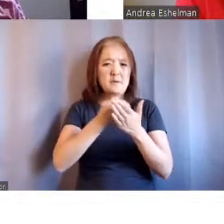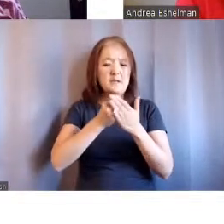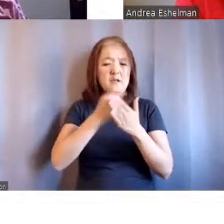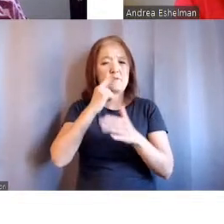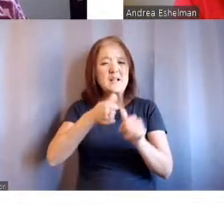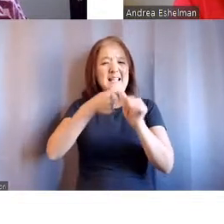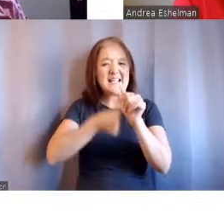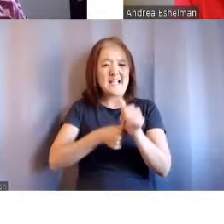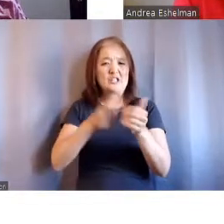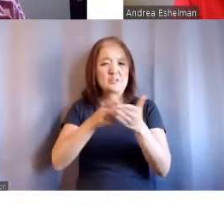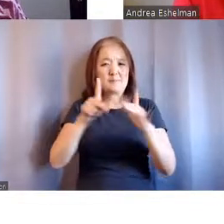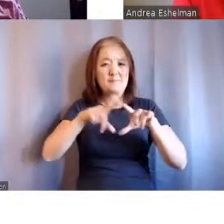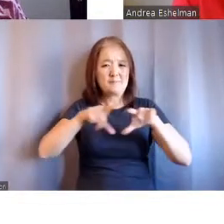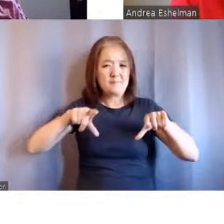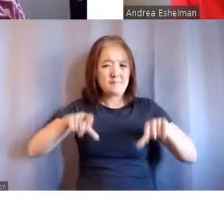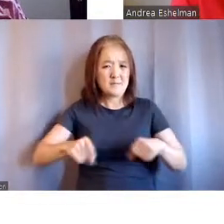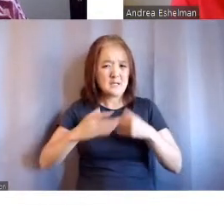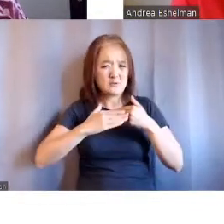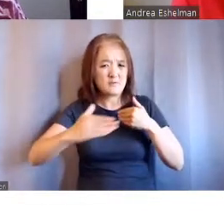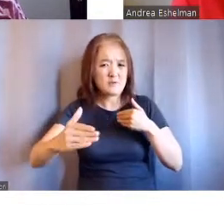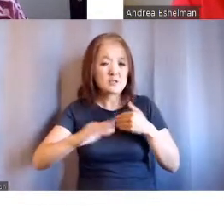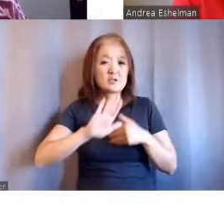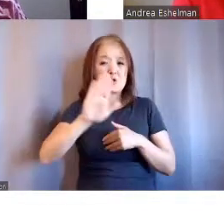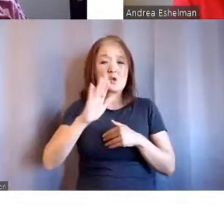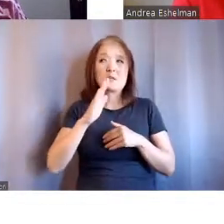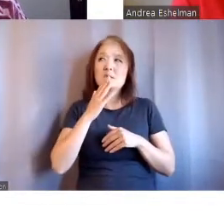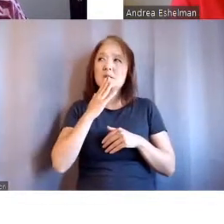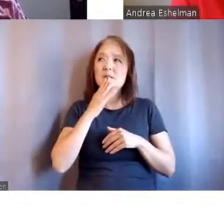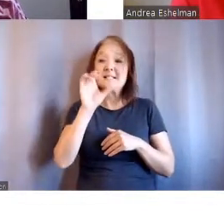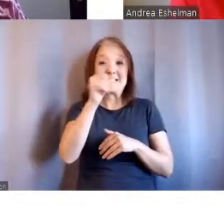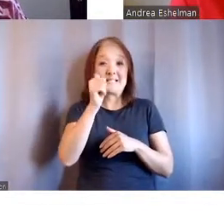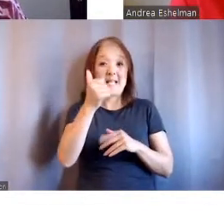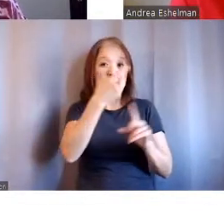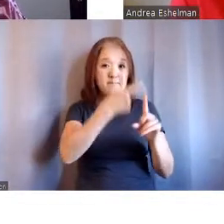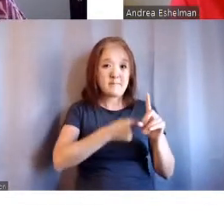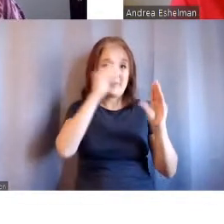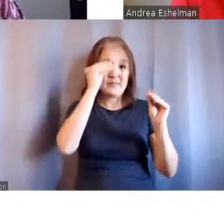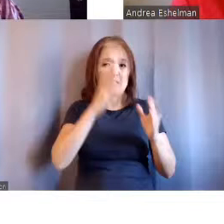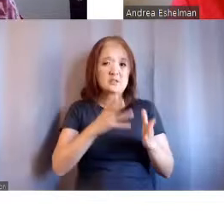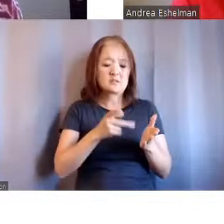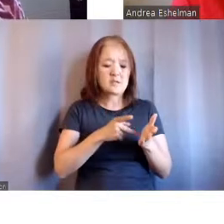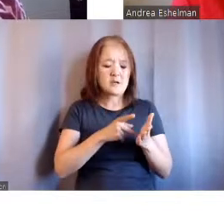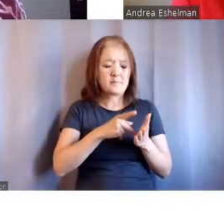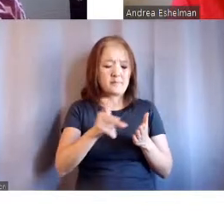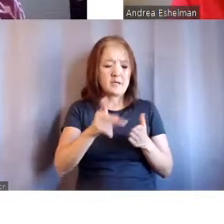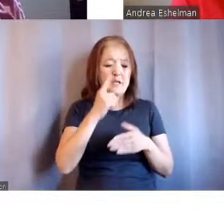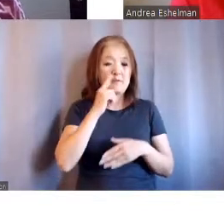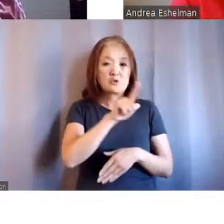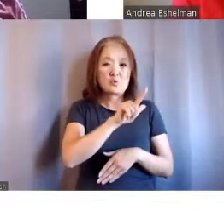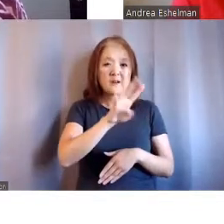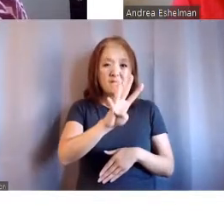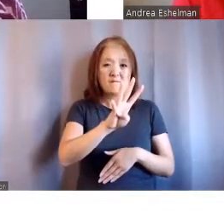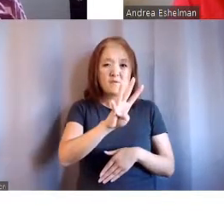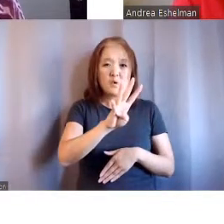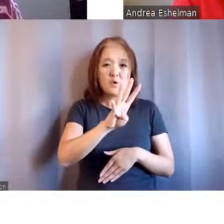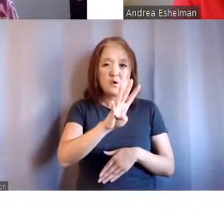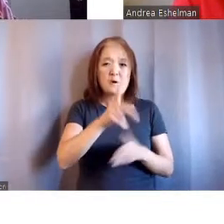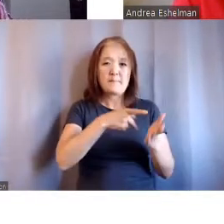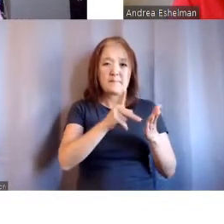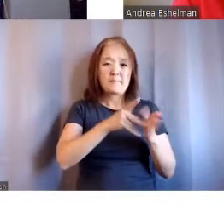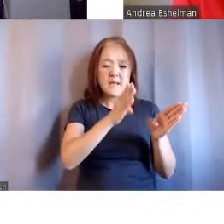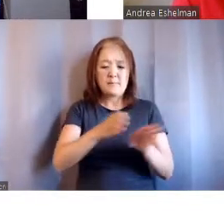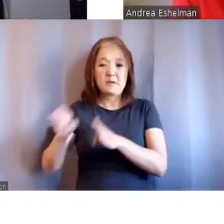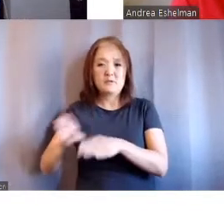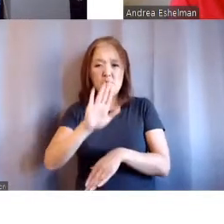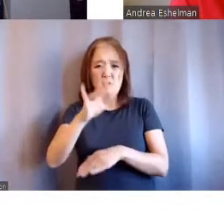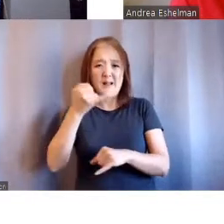going forward. So your last pay, so 10-month teachers are paid over 24 pay periods. Your last pay